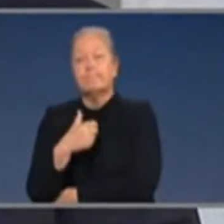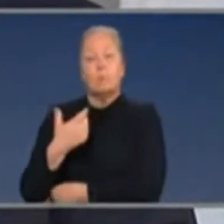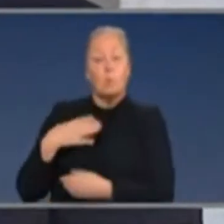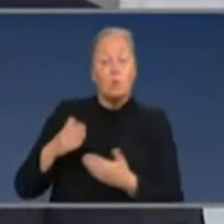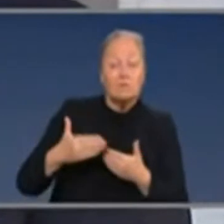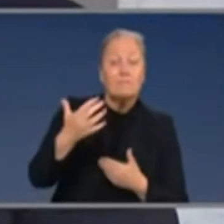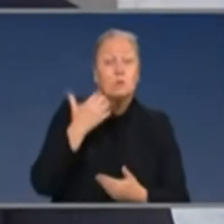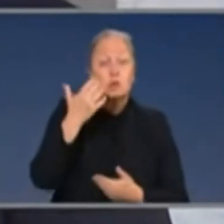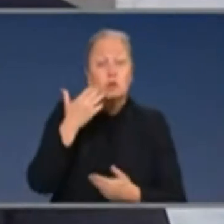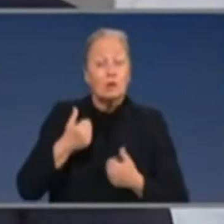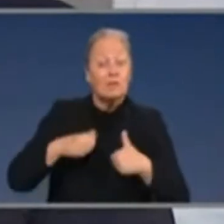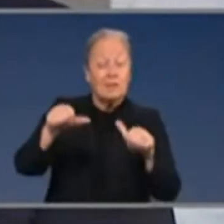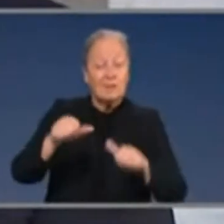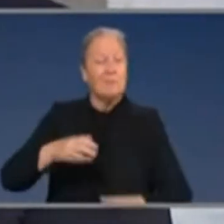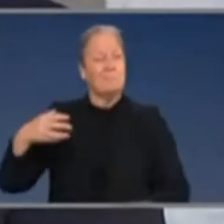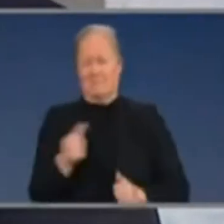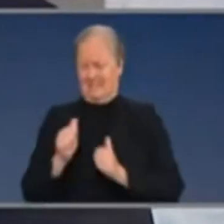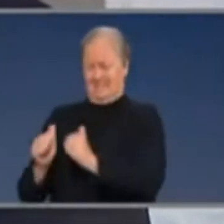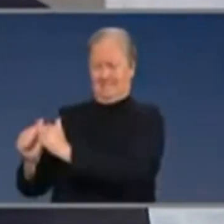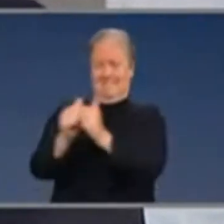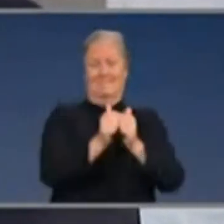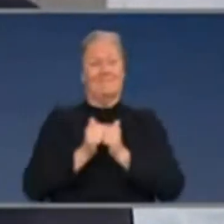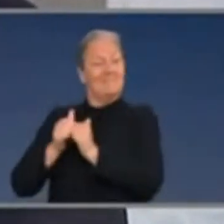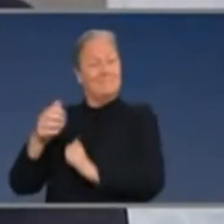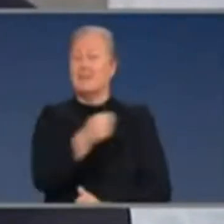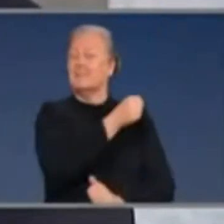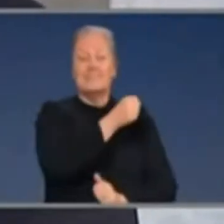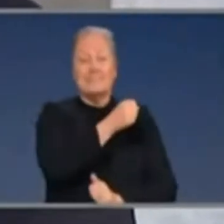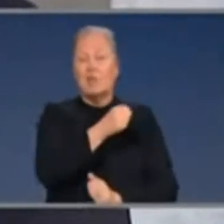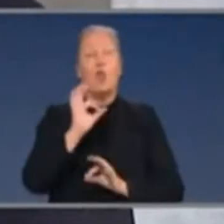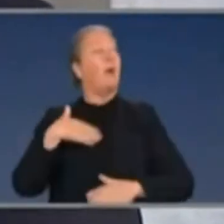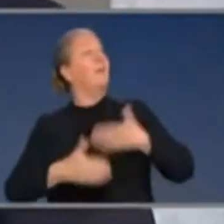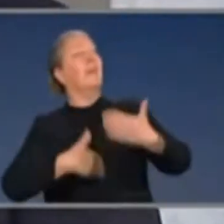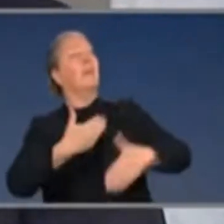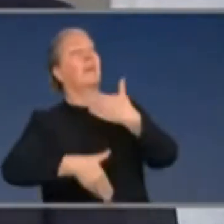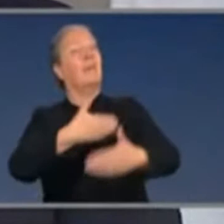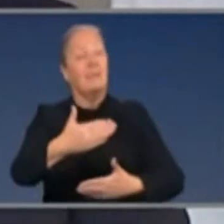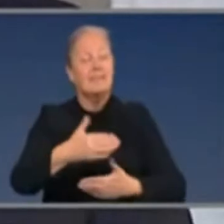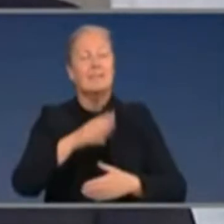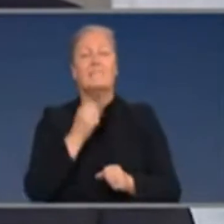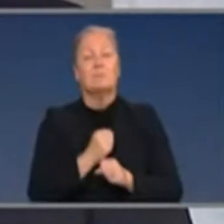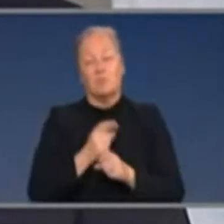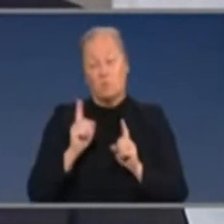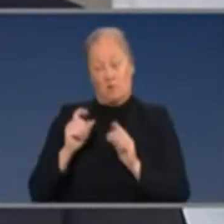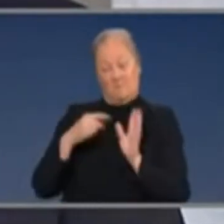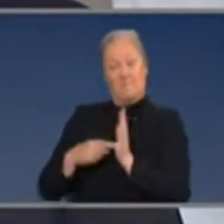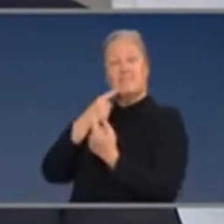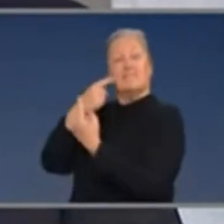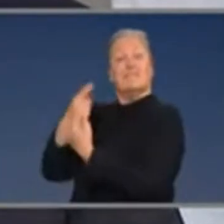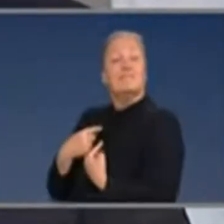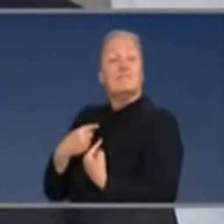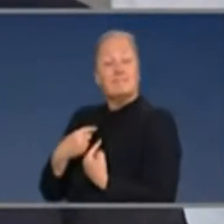together. And this is the advice that Pat gave us. This is the learnings that Ken brought to the table. And so that's what we're